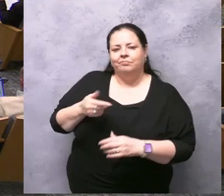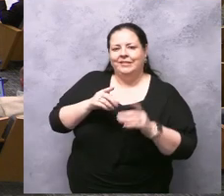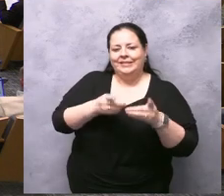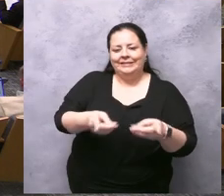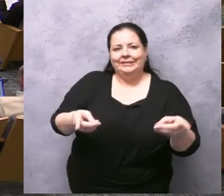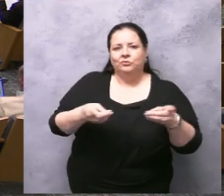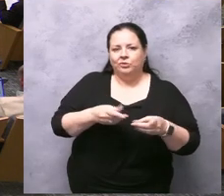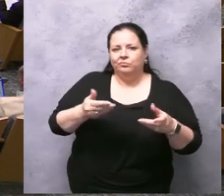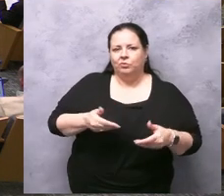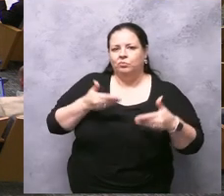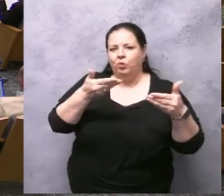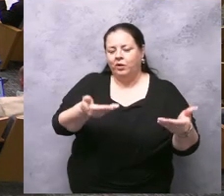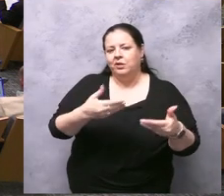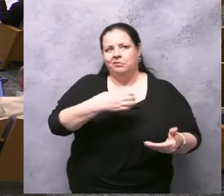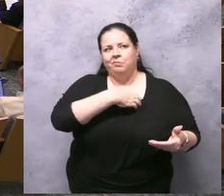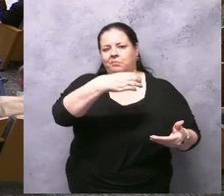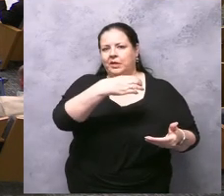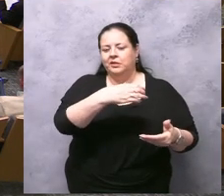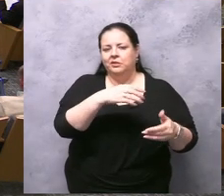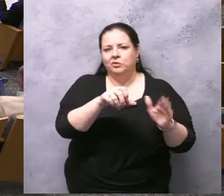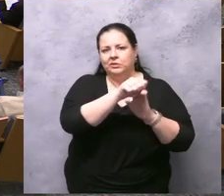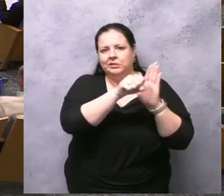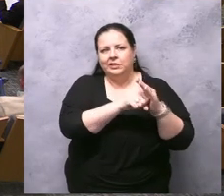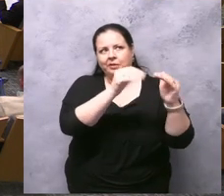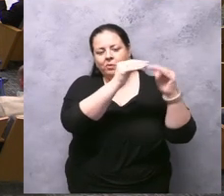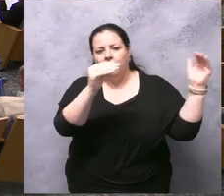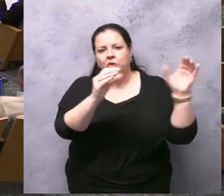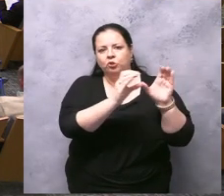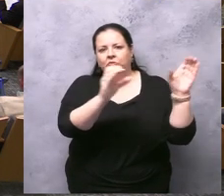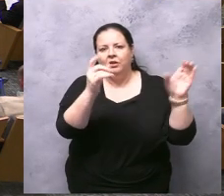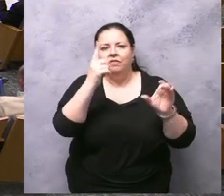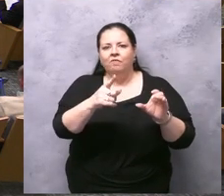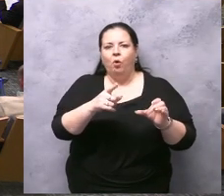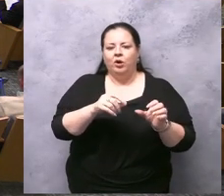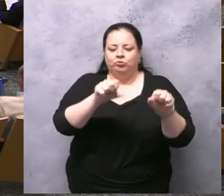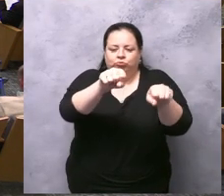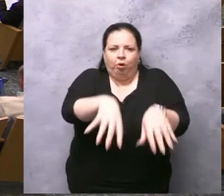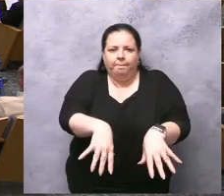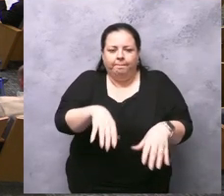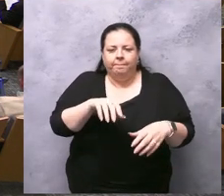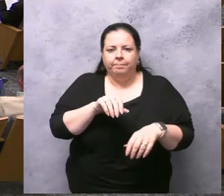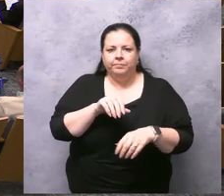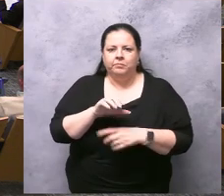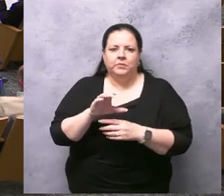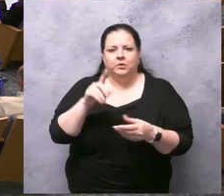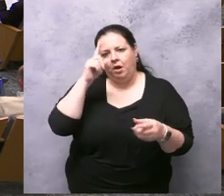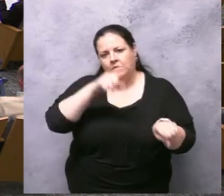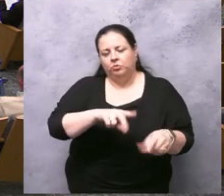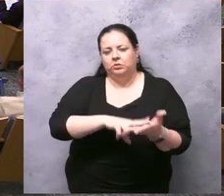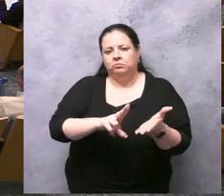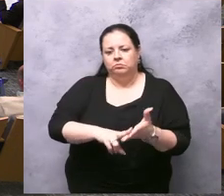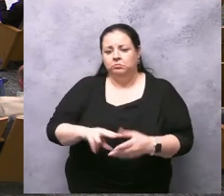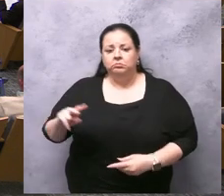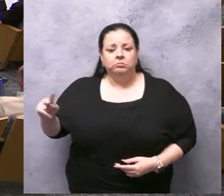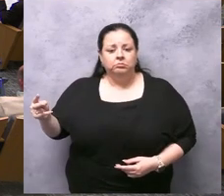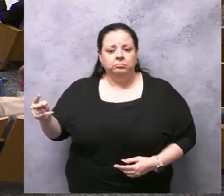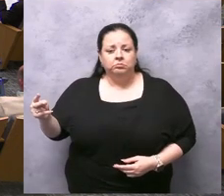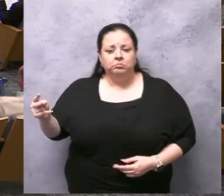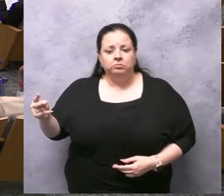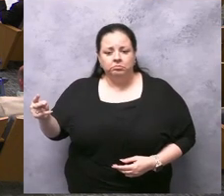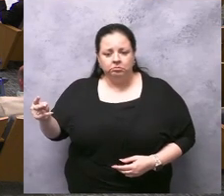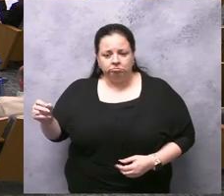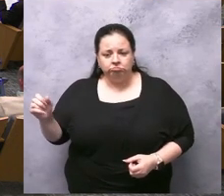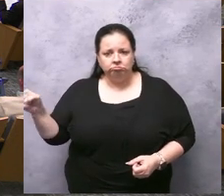is submitting a complaint to the State Board of Education certification for contract abandonment. May I have a second, please?